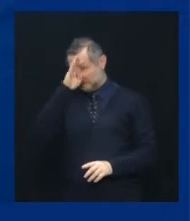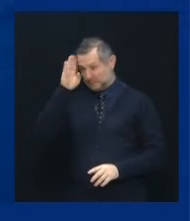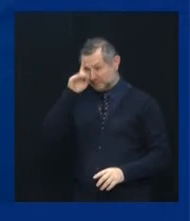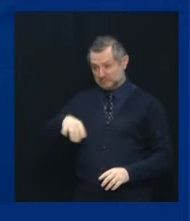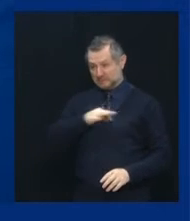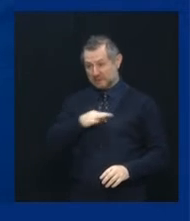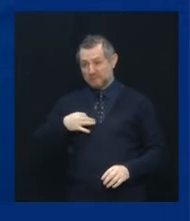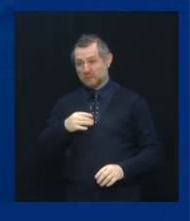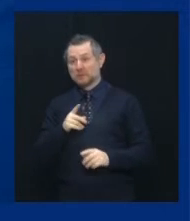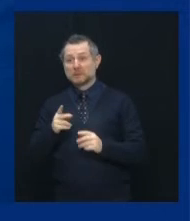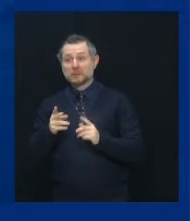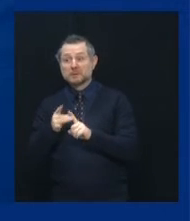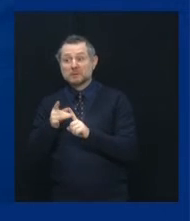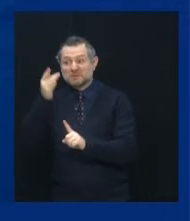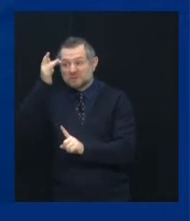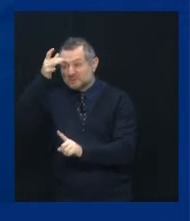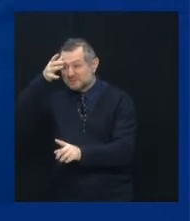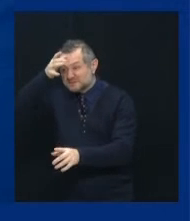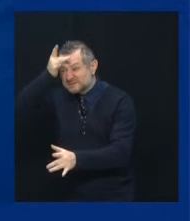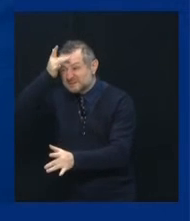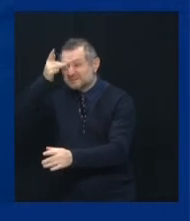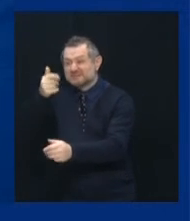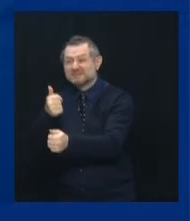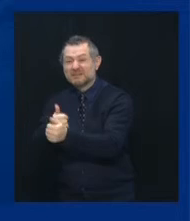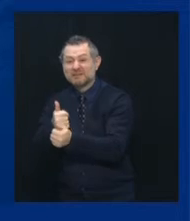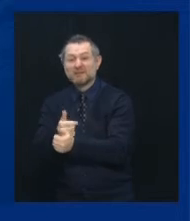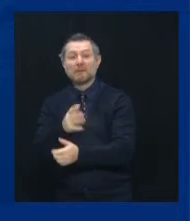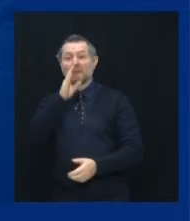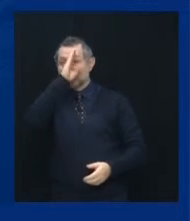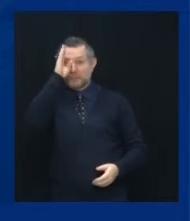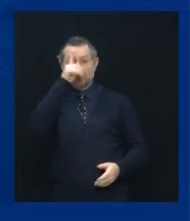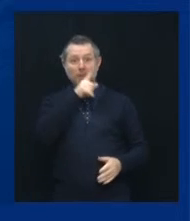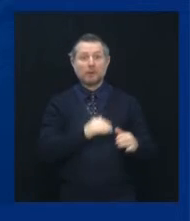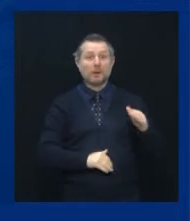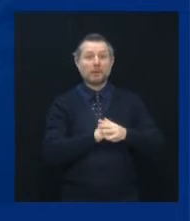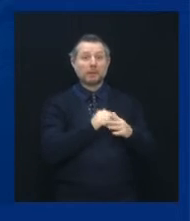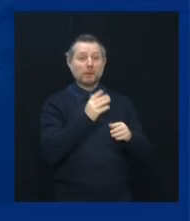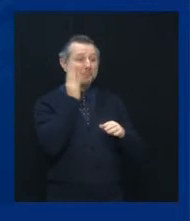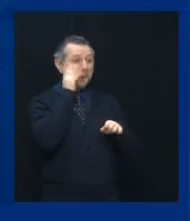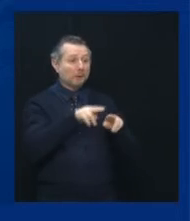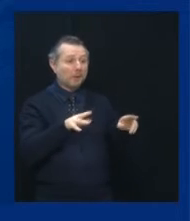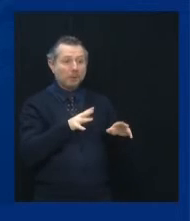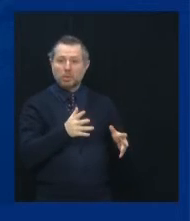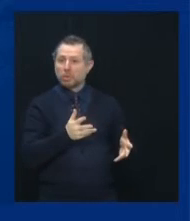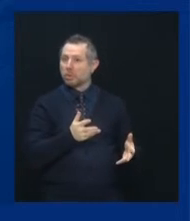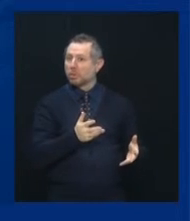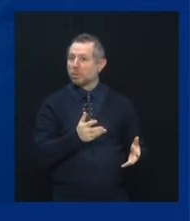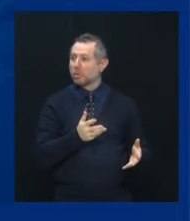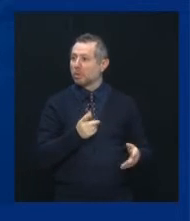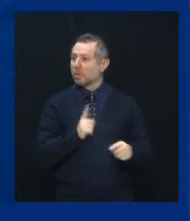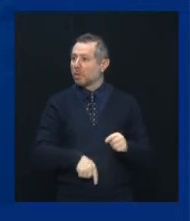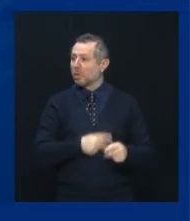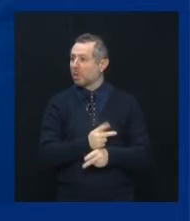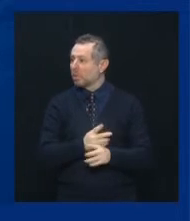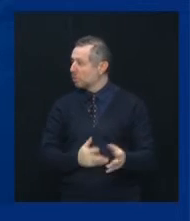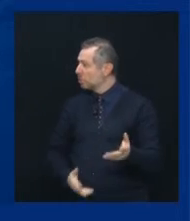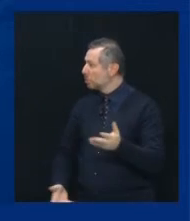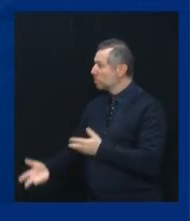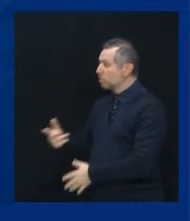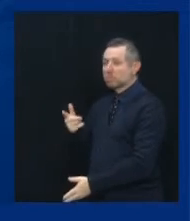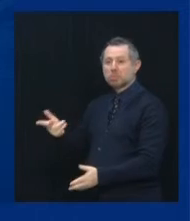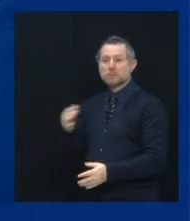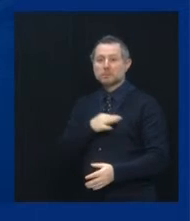hospital capacity. Now, I've made this point before, and we have seen